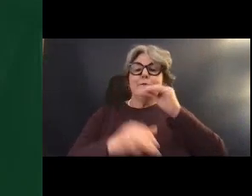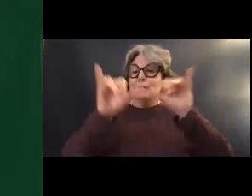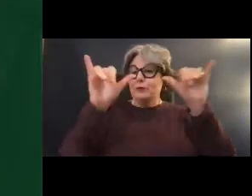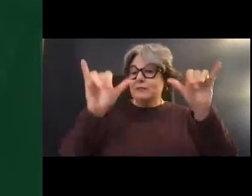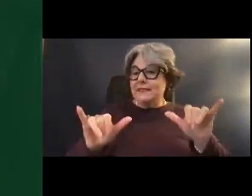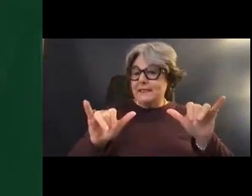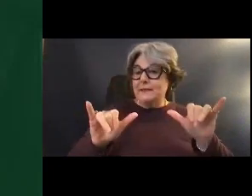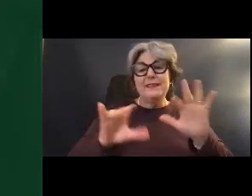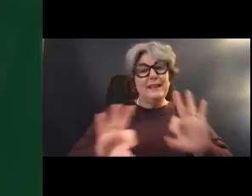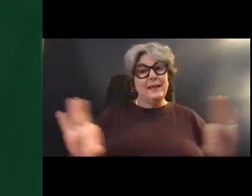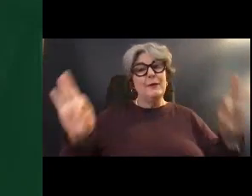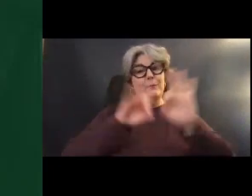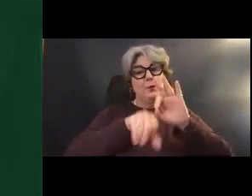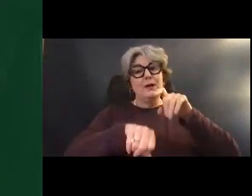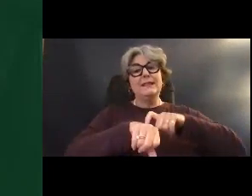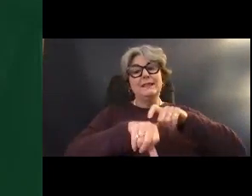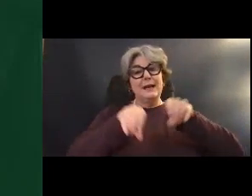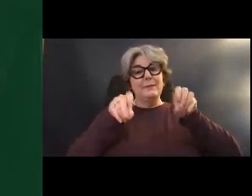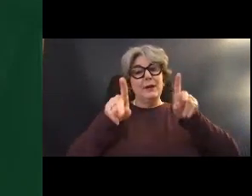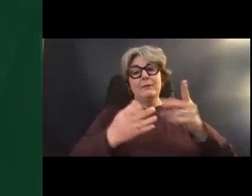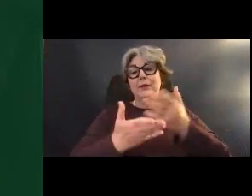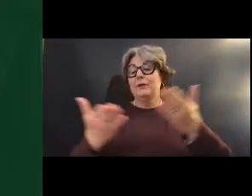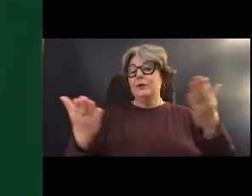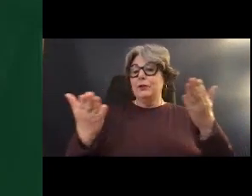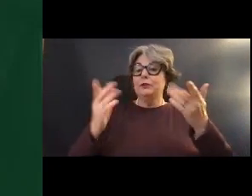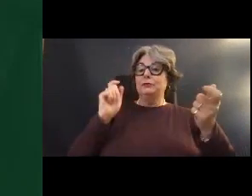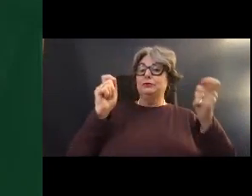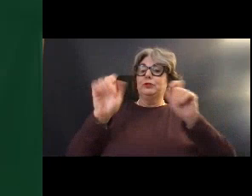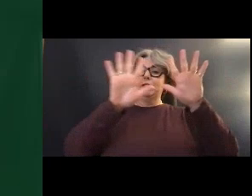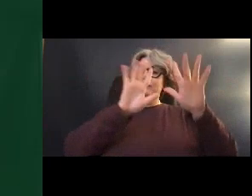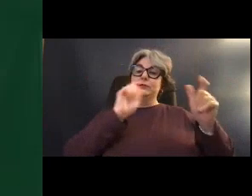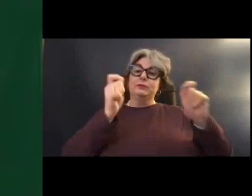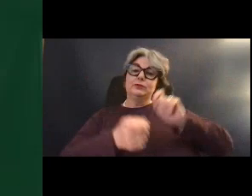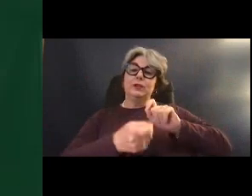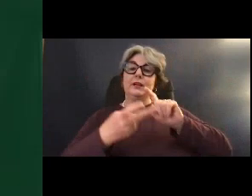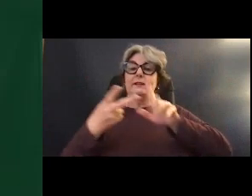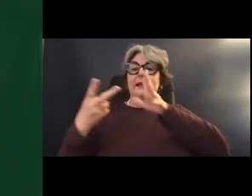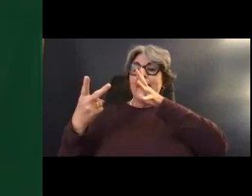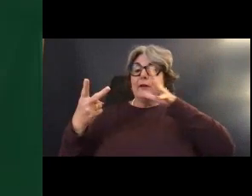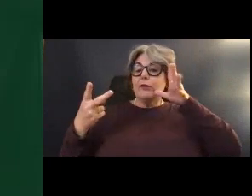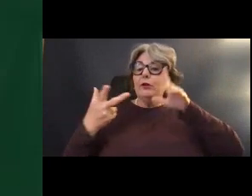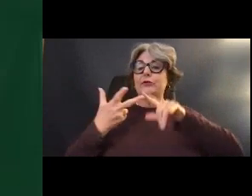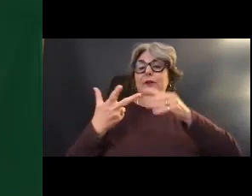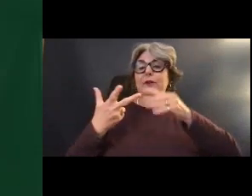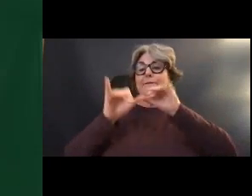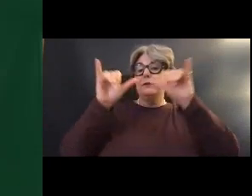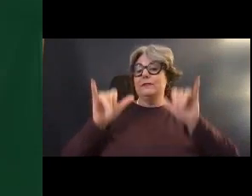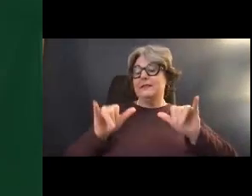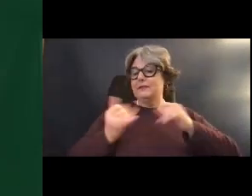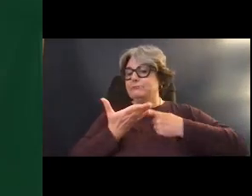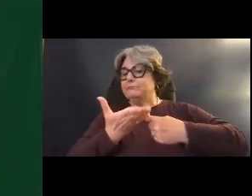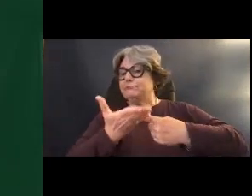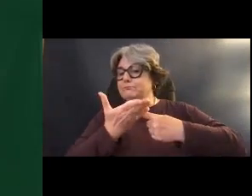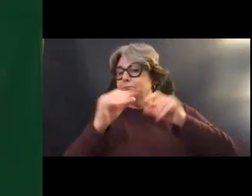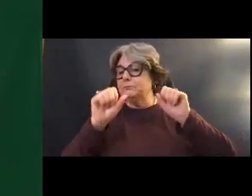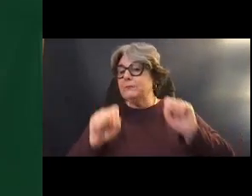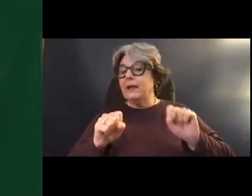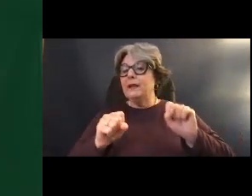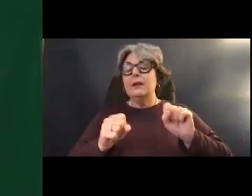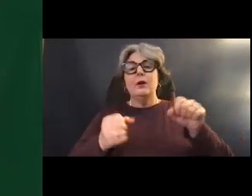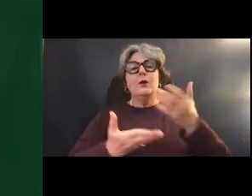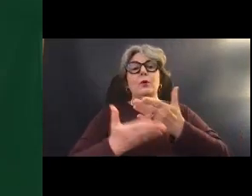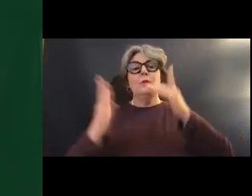This is an important moment and opportunity to shape the global climate change, agriculture, and food systems conversation, so we hope you'll